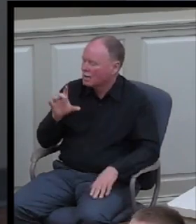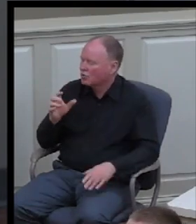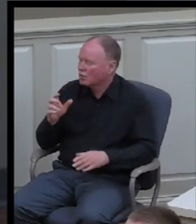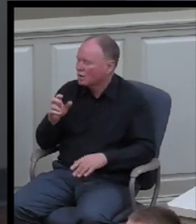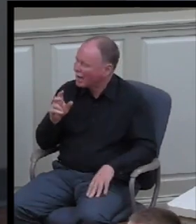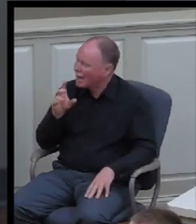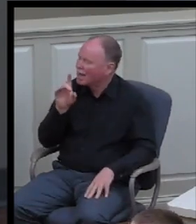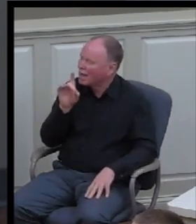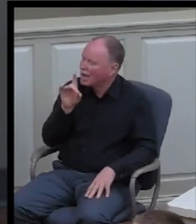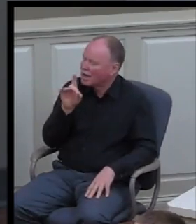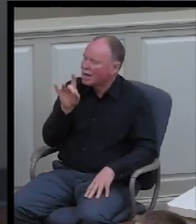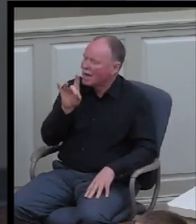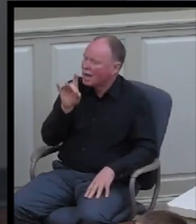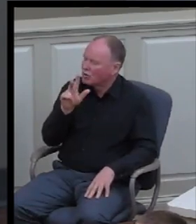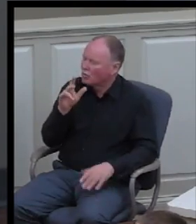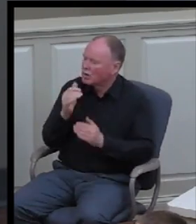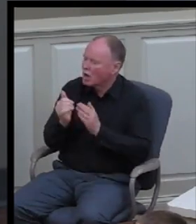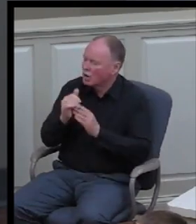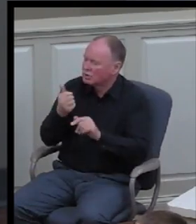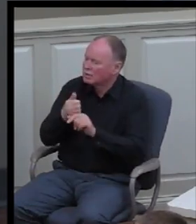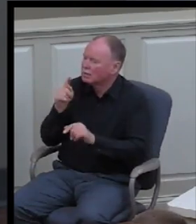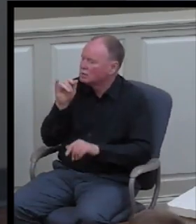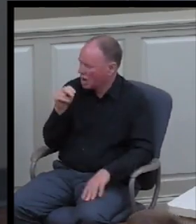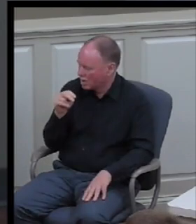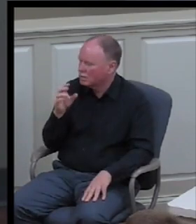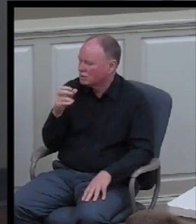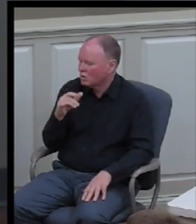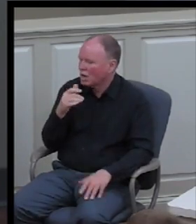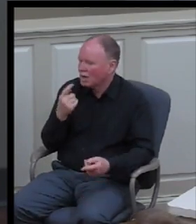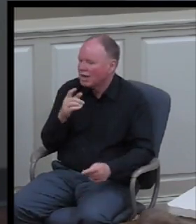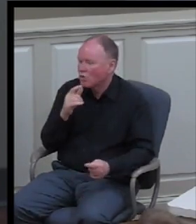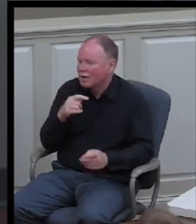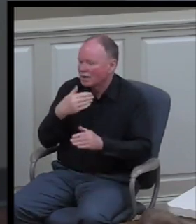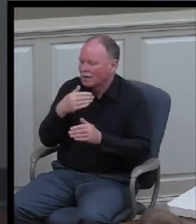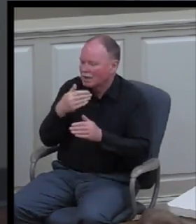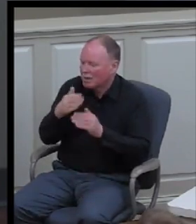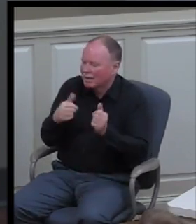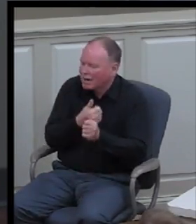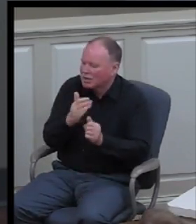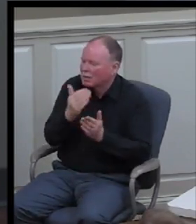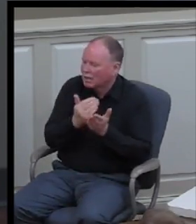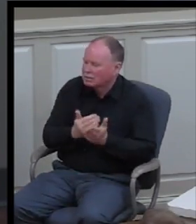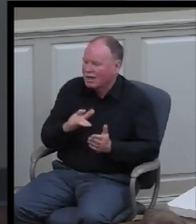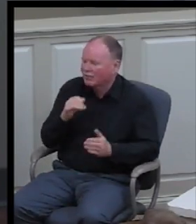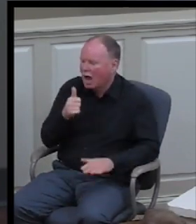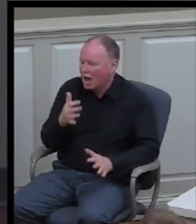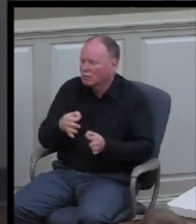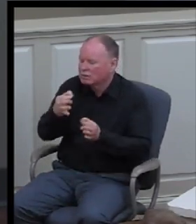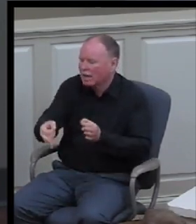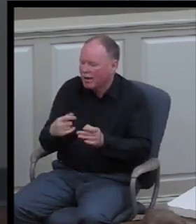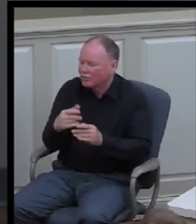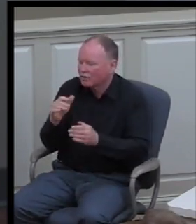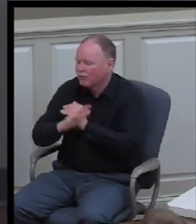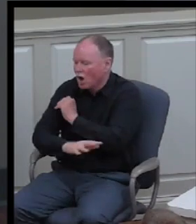We'll do as much as we can with that list, and if we don't complete everything on that list, we'll pick it up on the fall paving